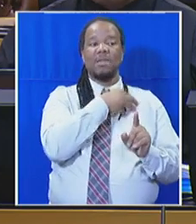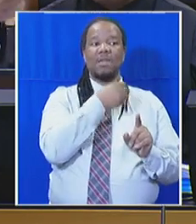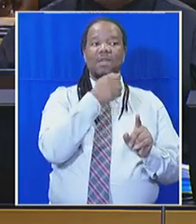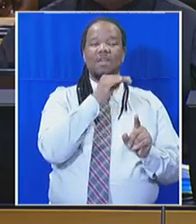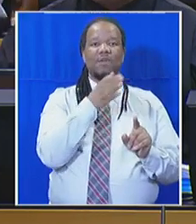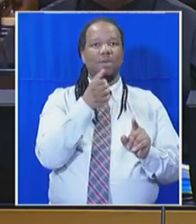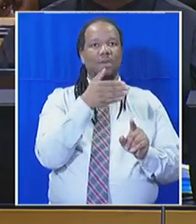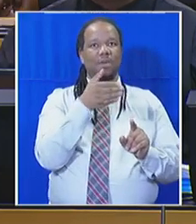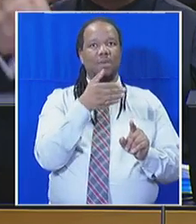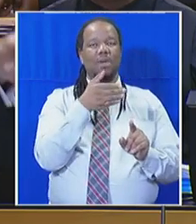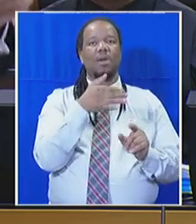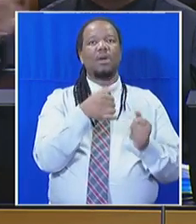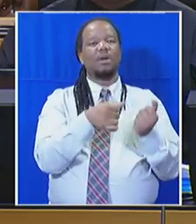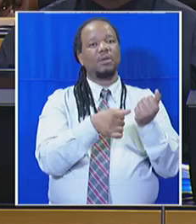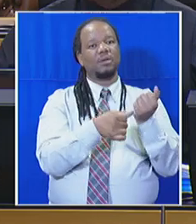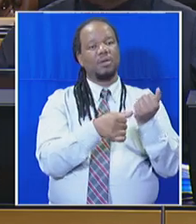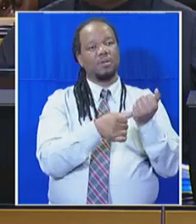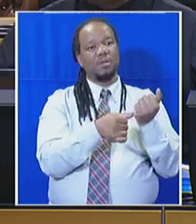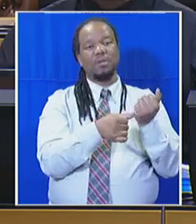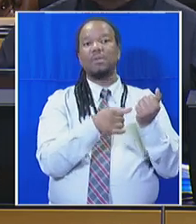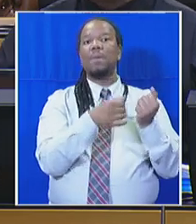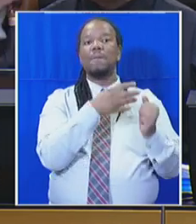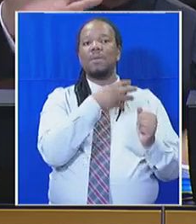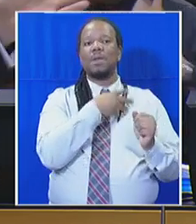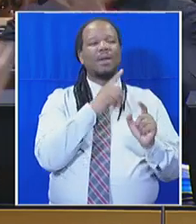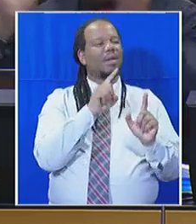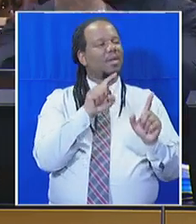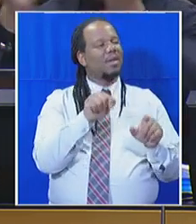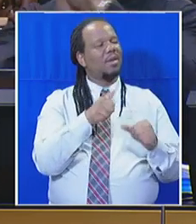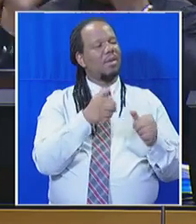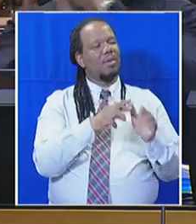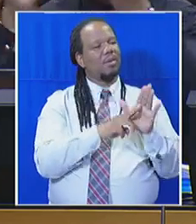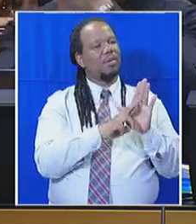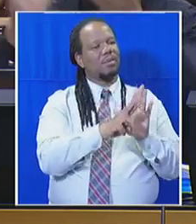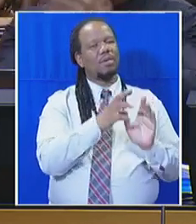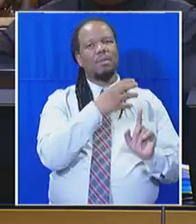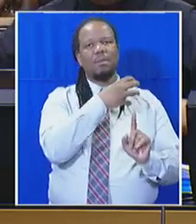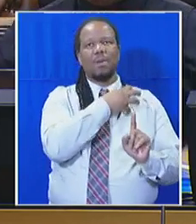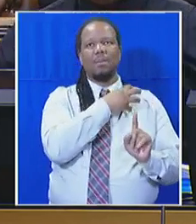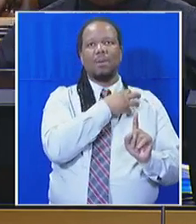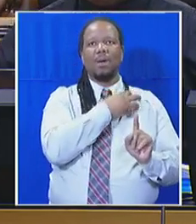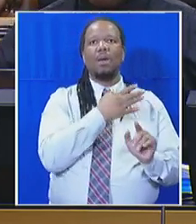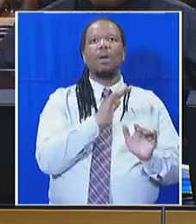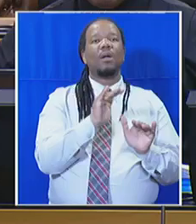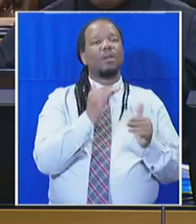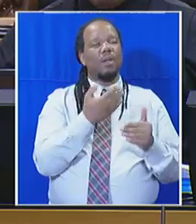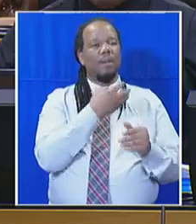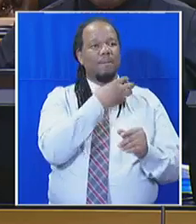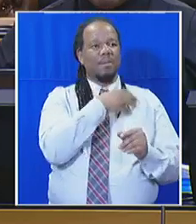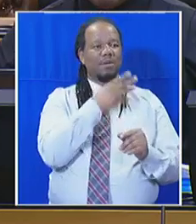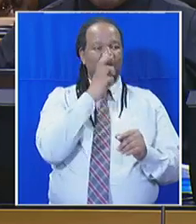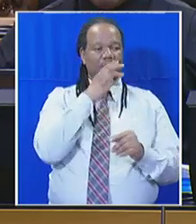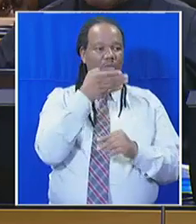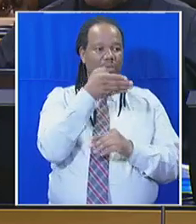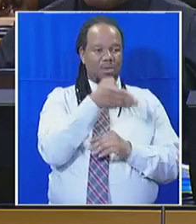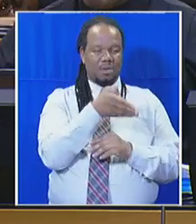the deputy ministers cannot do their job. They are lacking. And that is why the ministers need to be in the House. Thank you when very it's much. their We